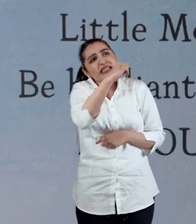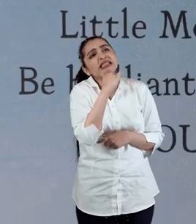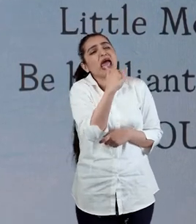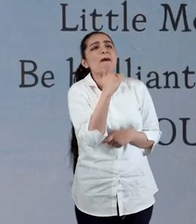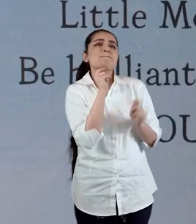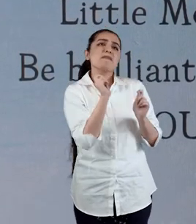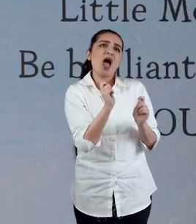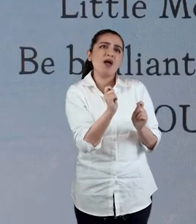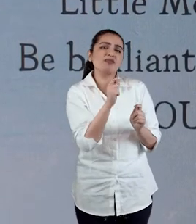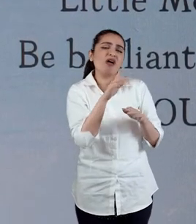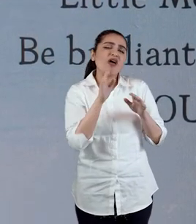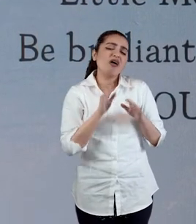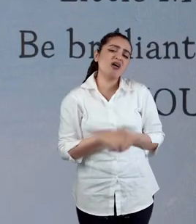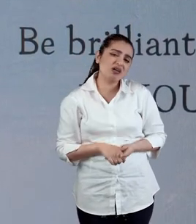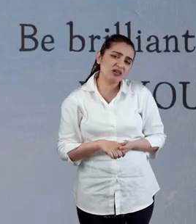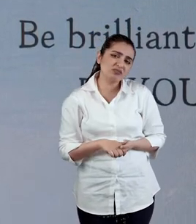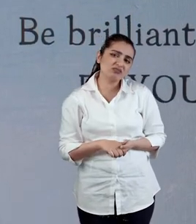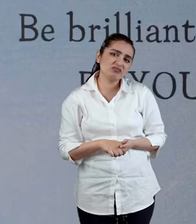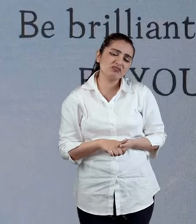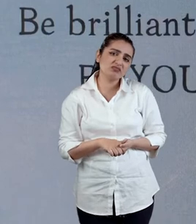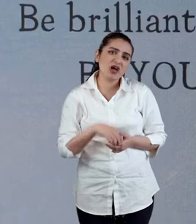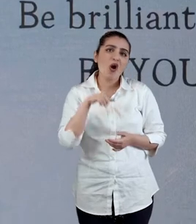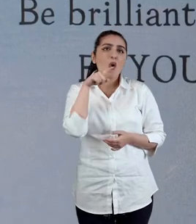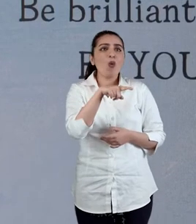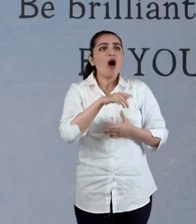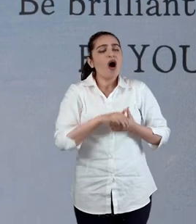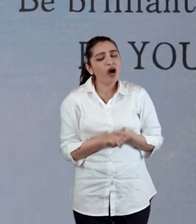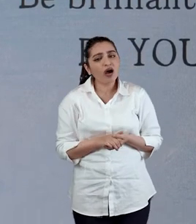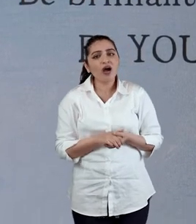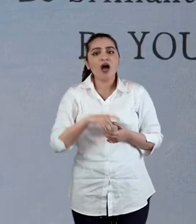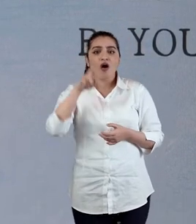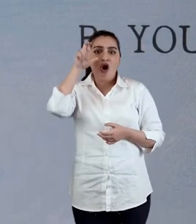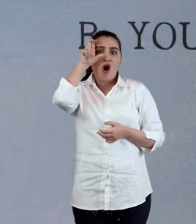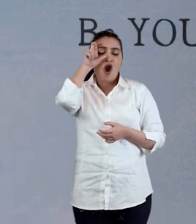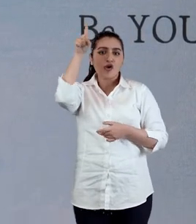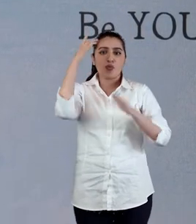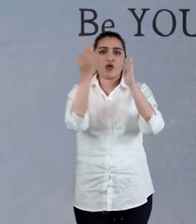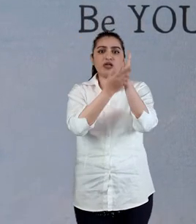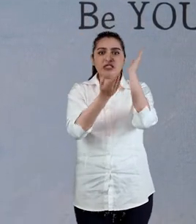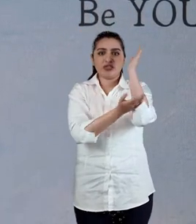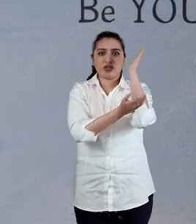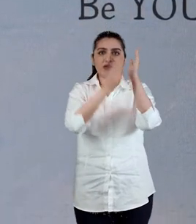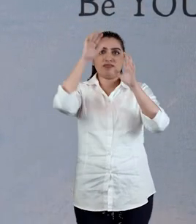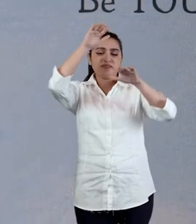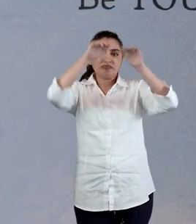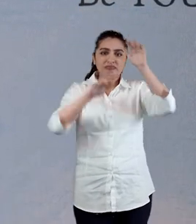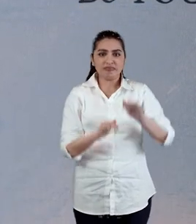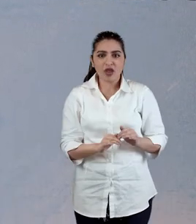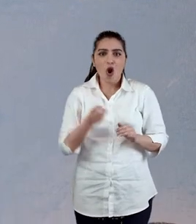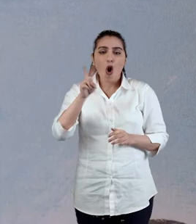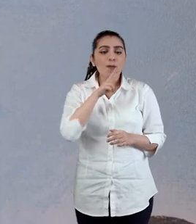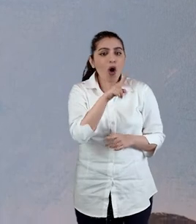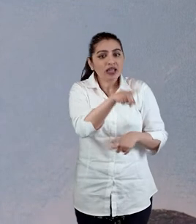the owl. That's the key. Dream big, little mole. Be brilliant, be you.